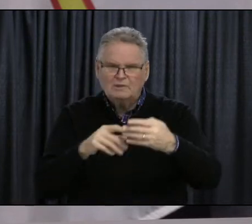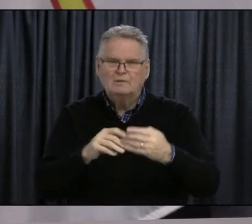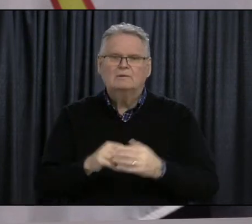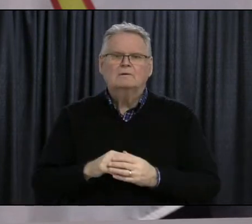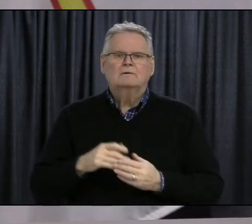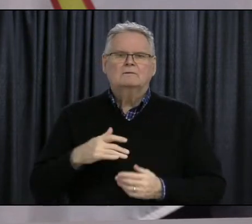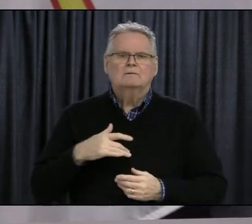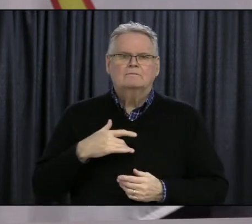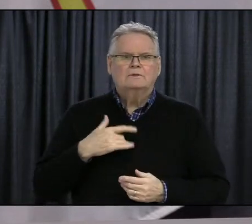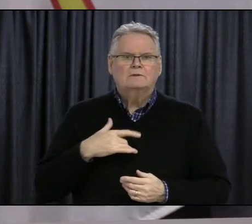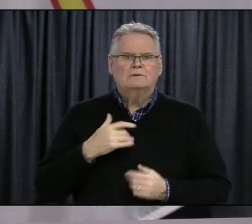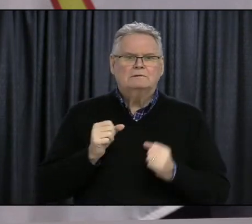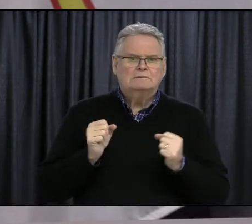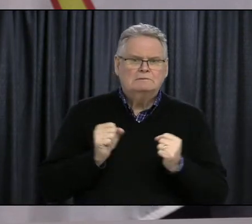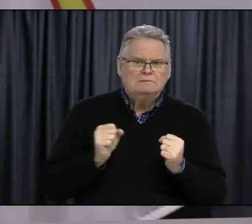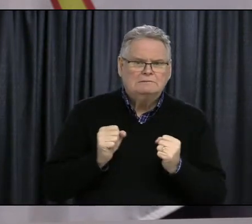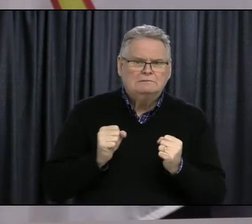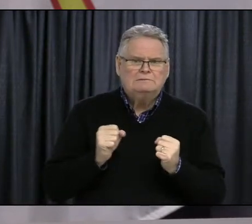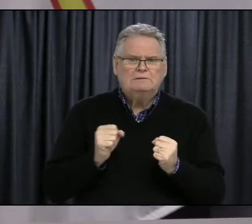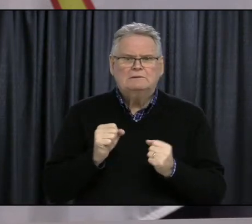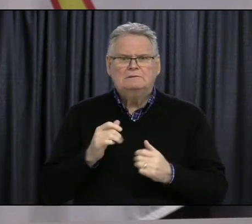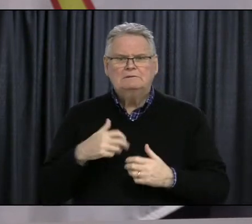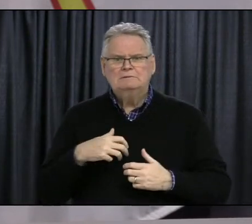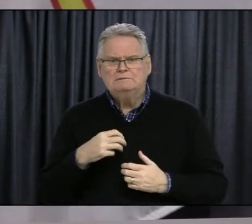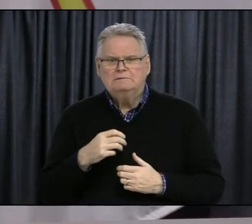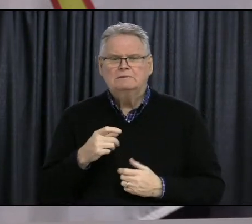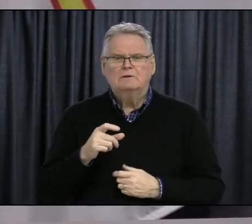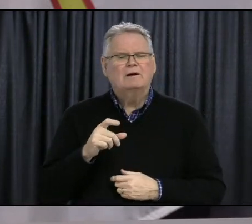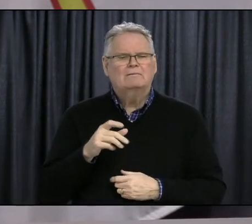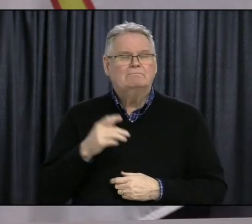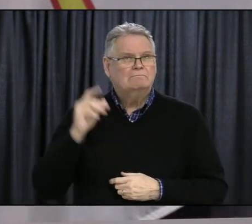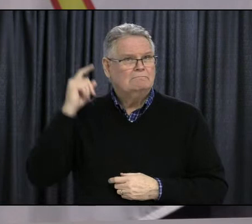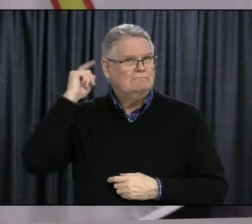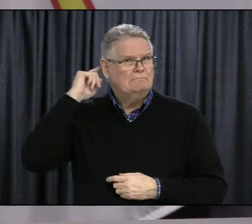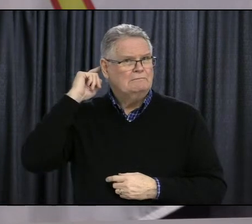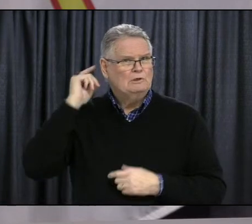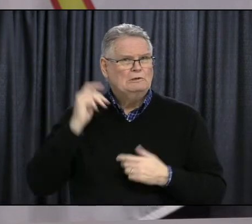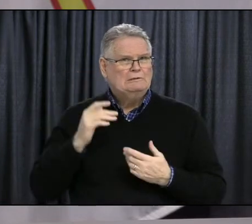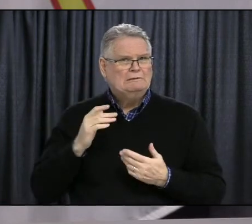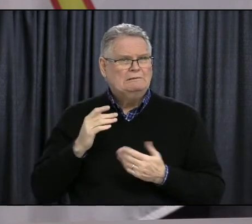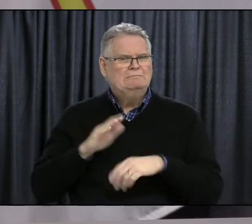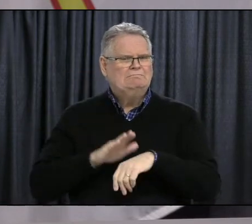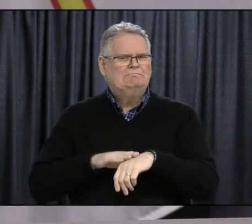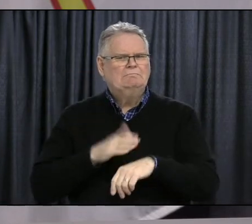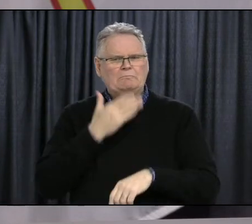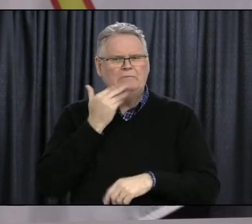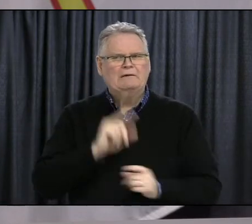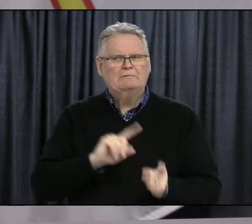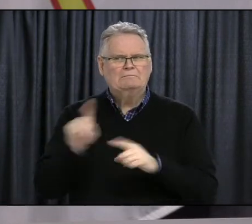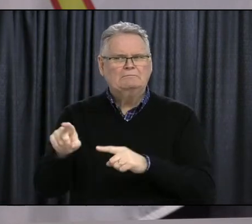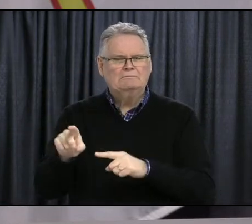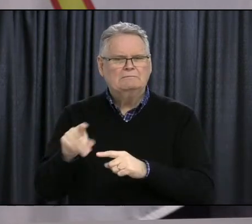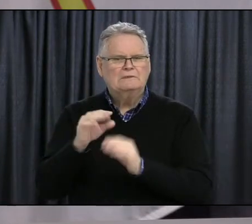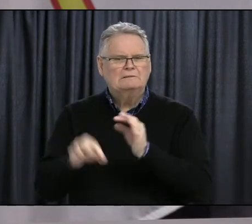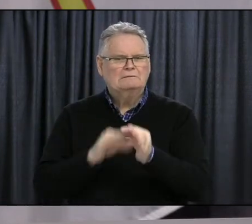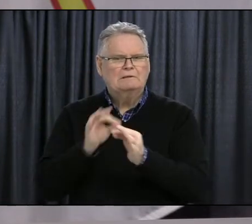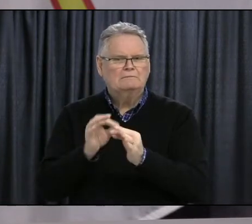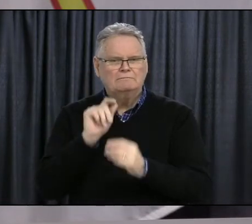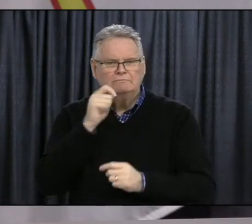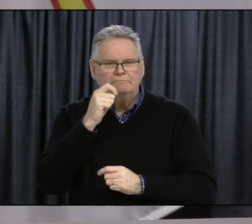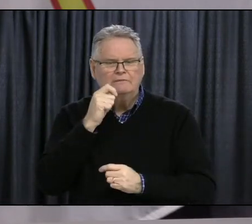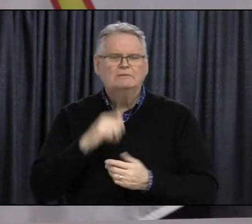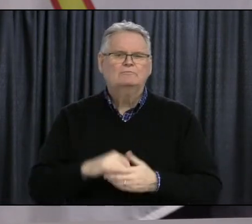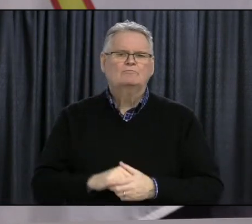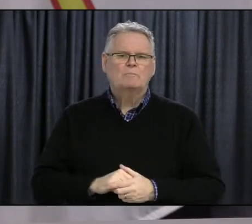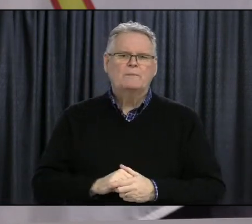tested. And if you get tested and your test is negative, you need to make sure that you still stay home until you're feeling better.